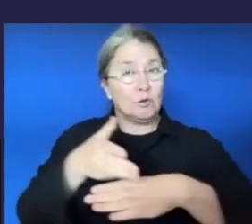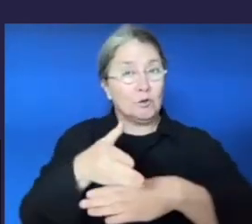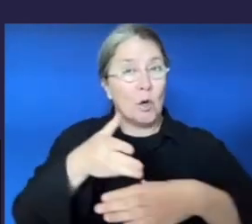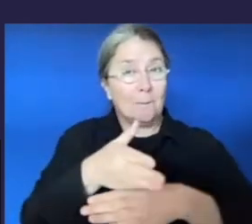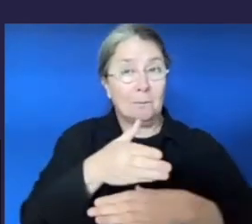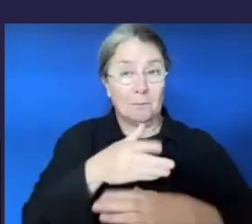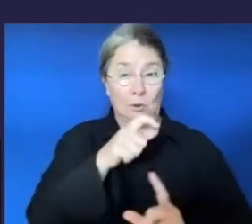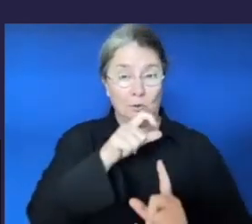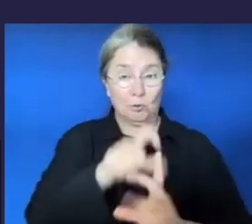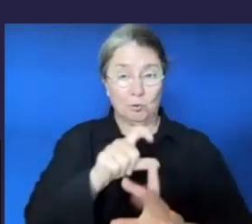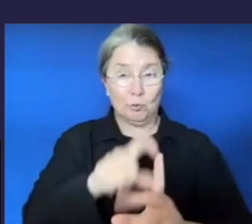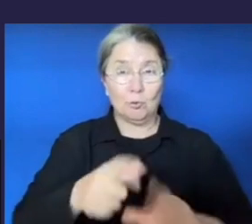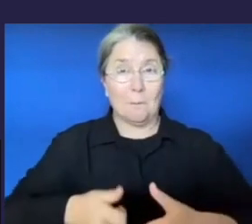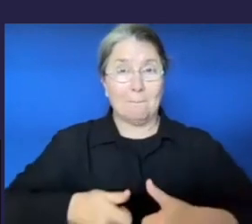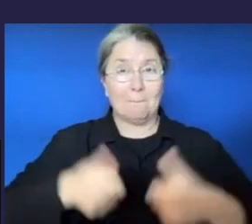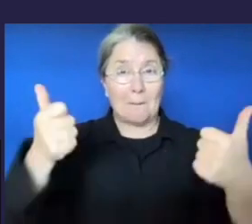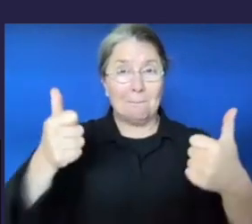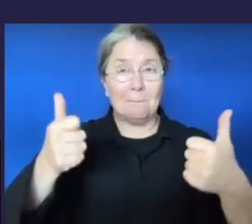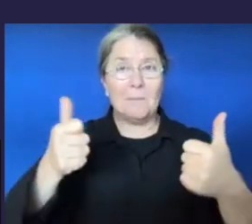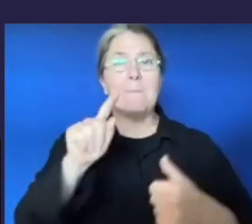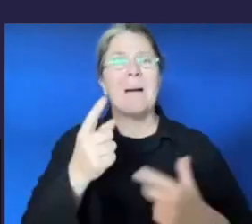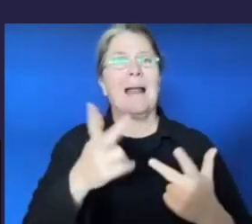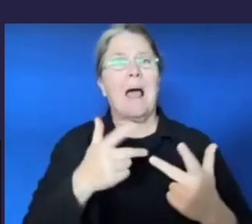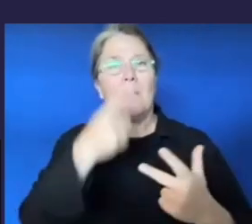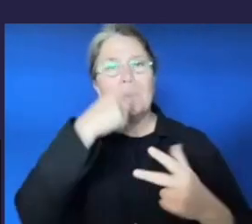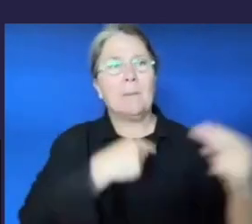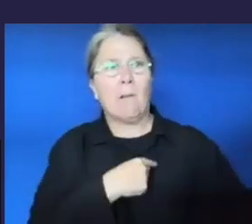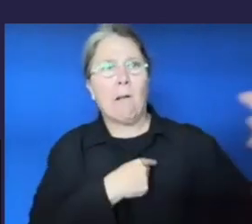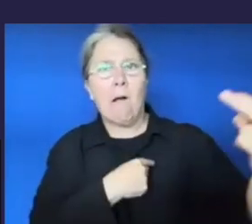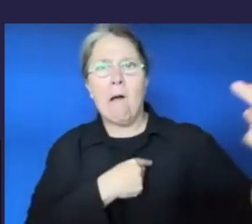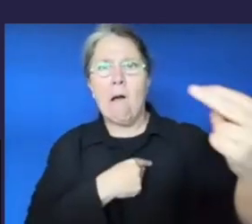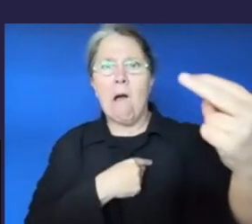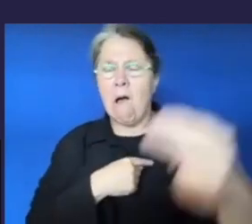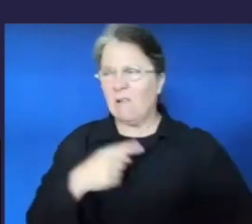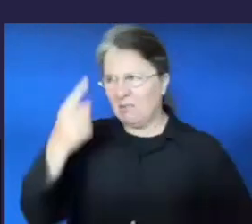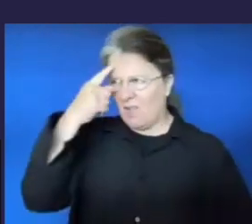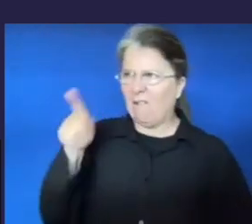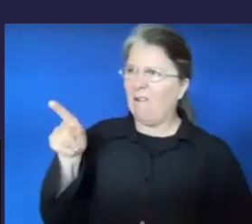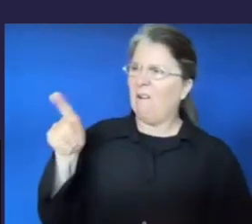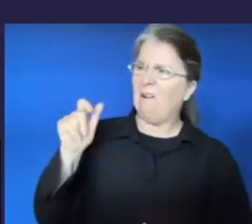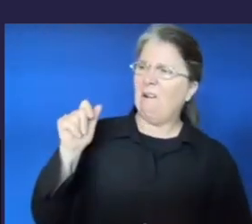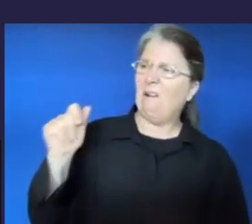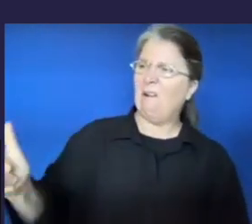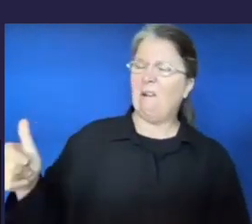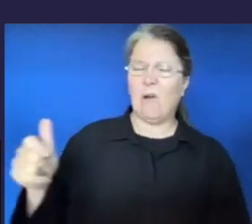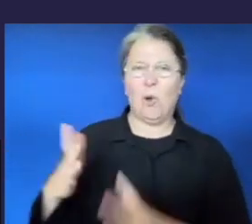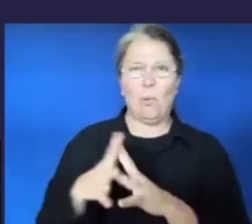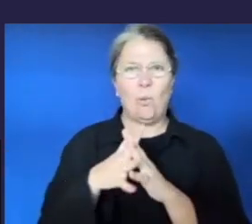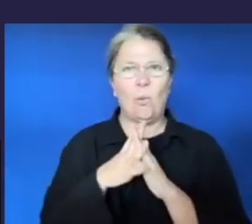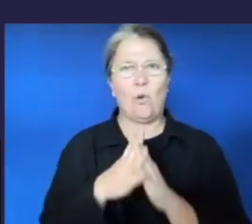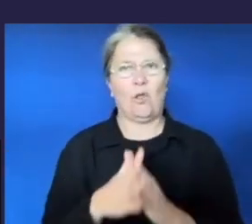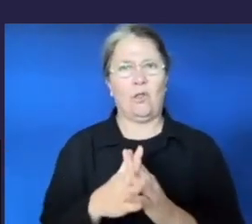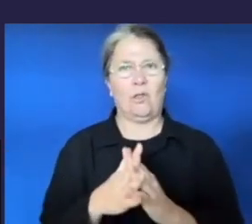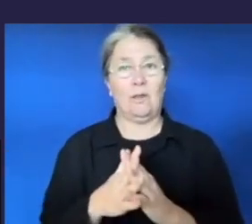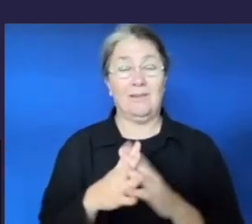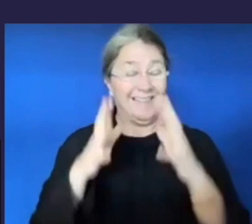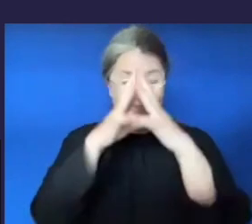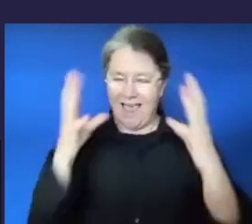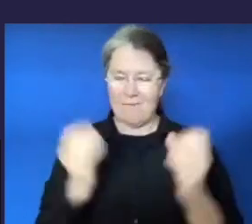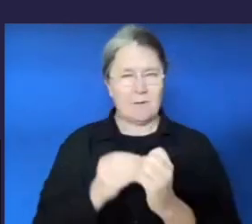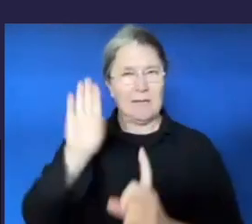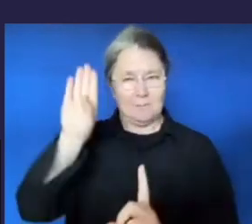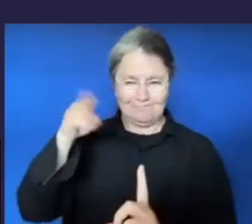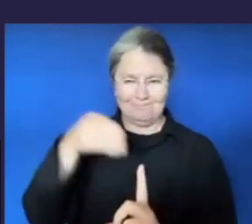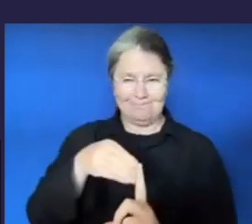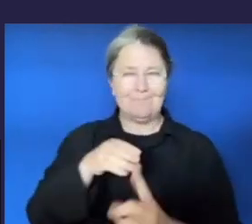that other people value what it is you're doing. So it all comes down to relationships. And there are lots of ways to